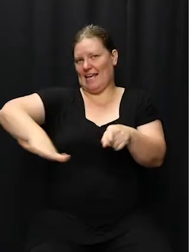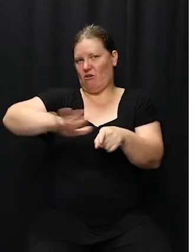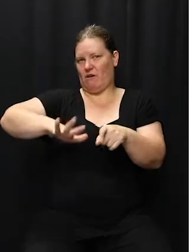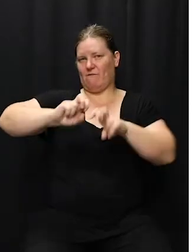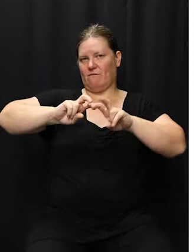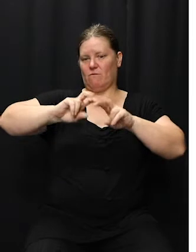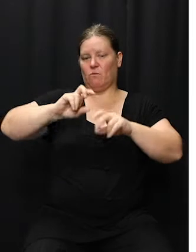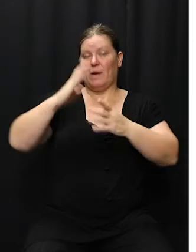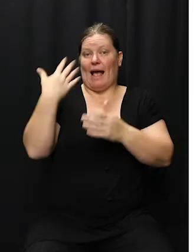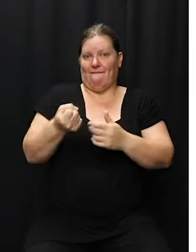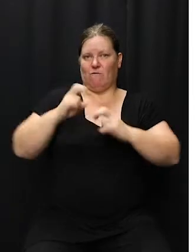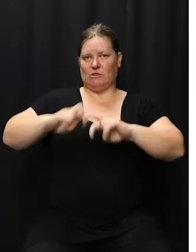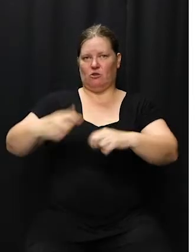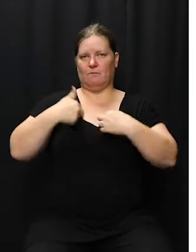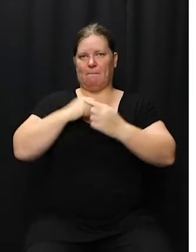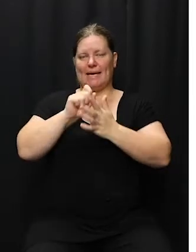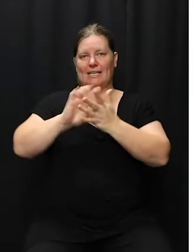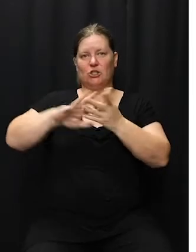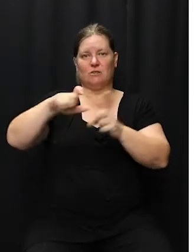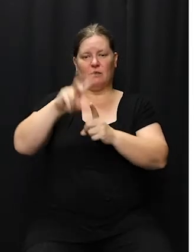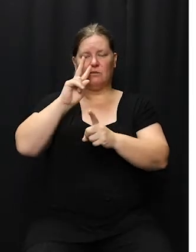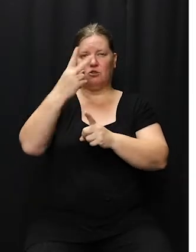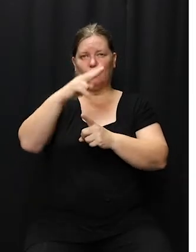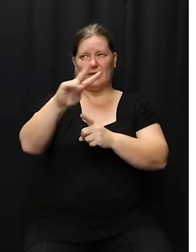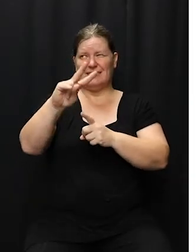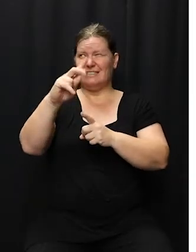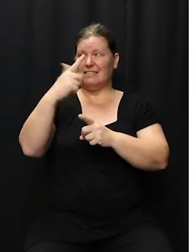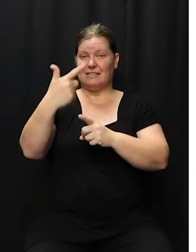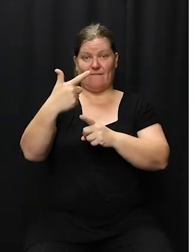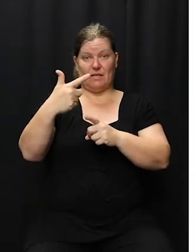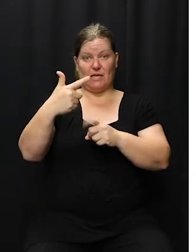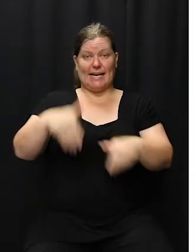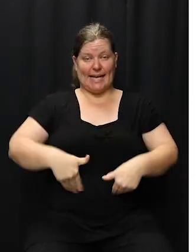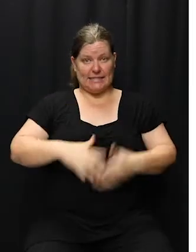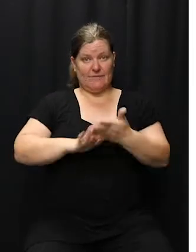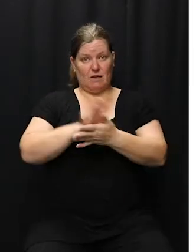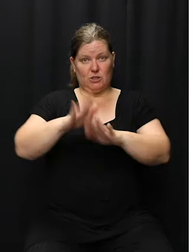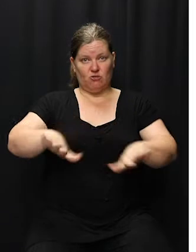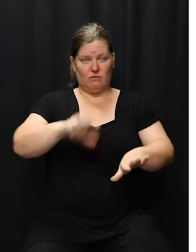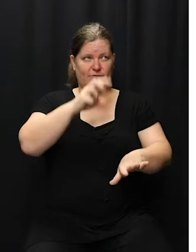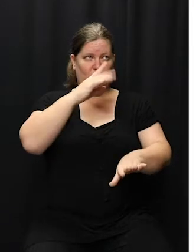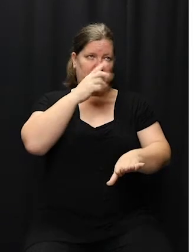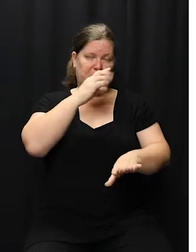have research. So my PhD was looking at this, and I had 27 native signers from about 4 to